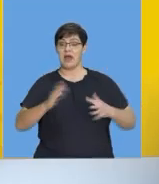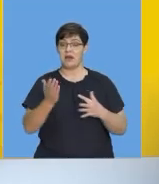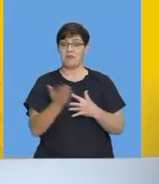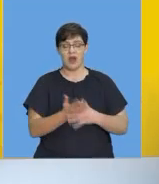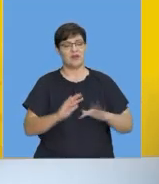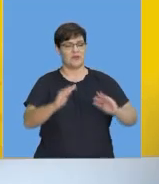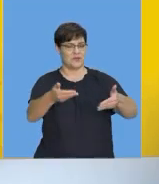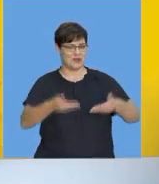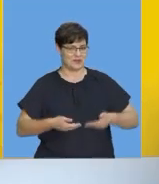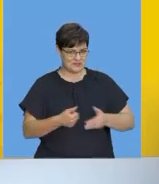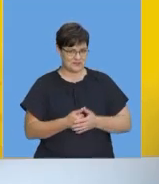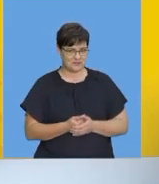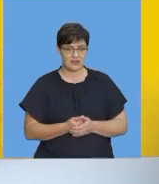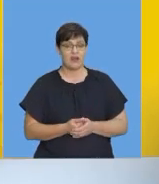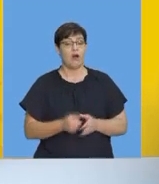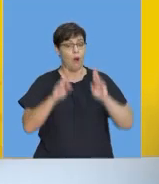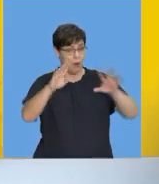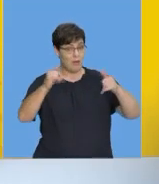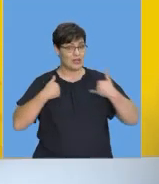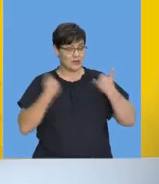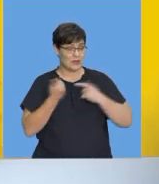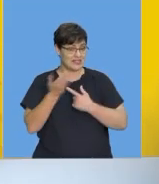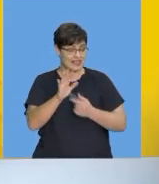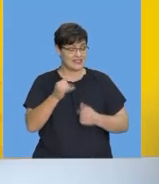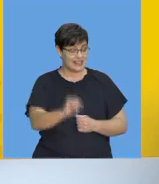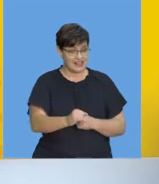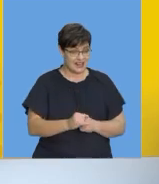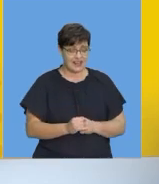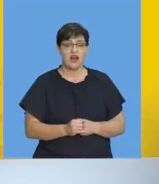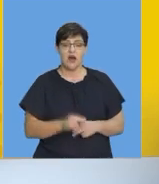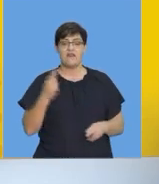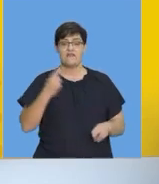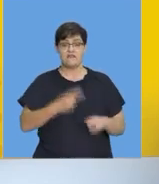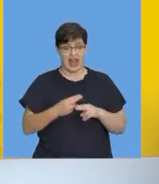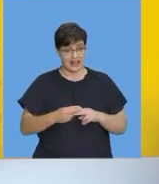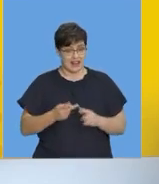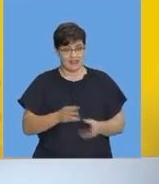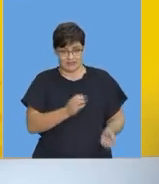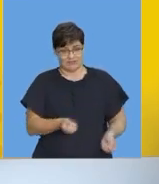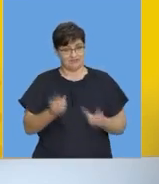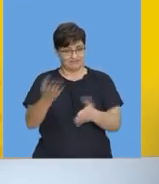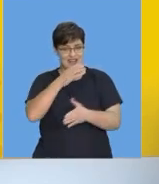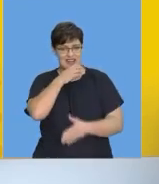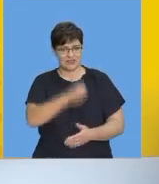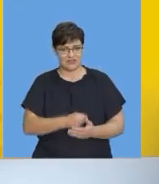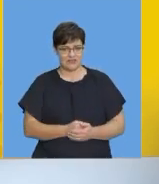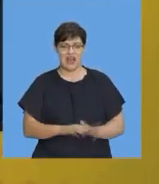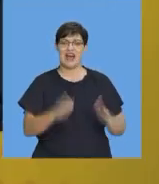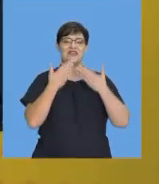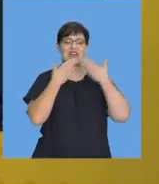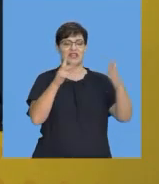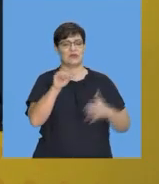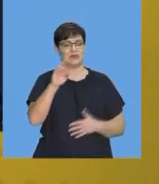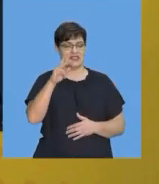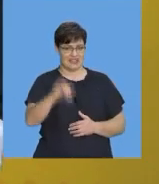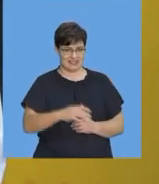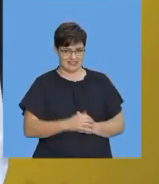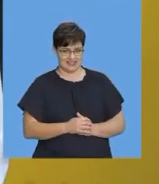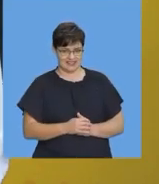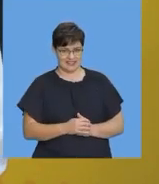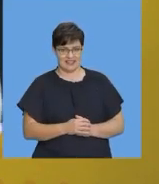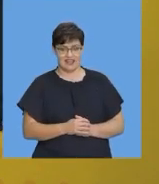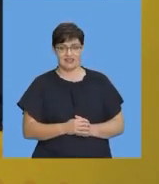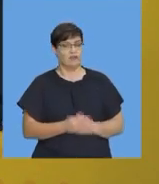Welcome back from the break, Matrix. I hope you guys are still enjoying the show. We're in the final stretch, so over to you, Ashraf. Thank you, Luni.